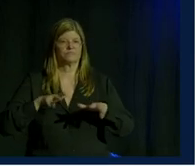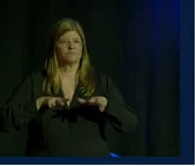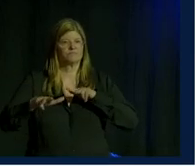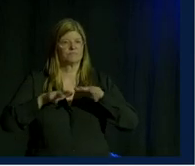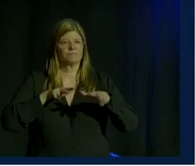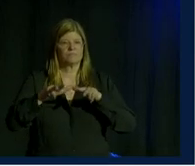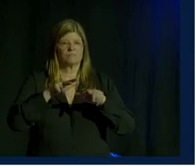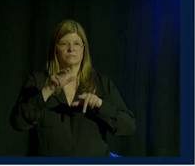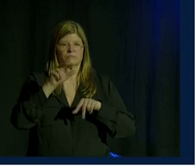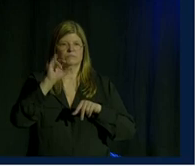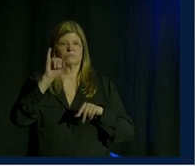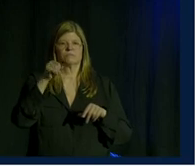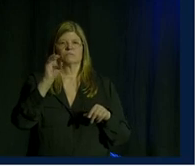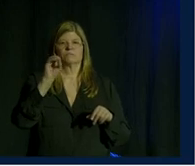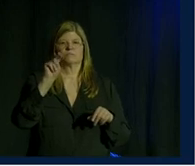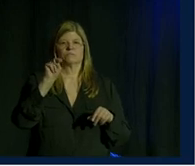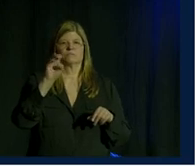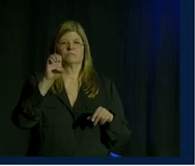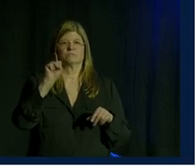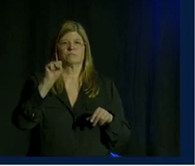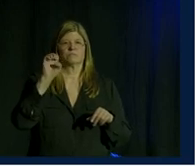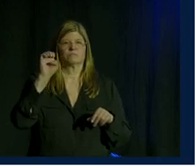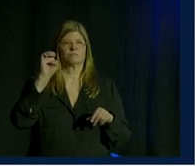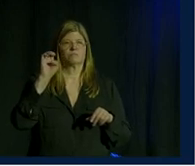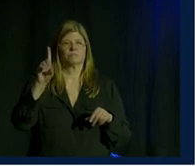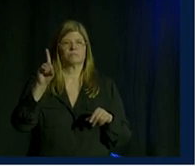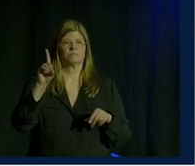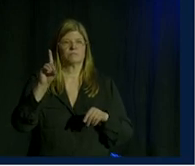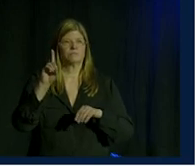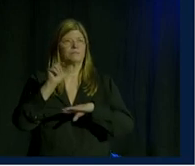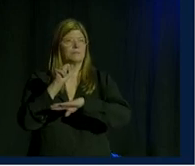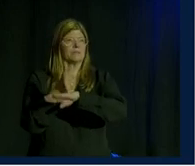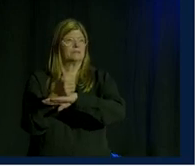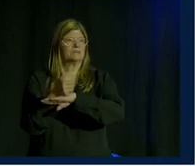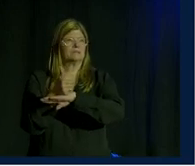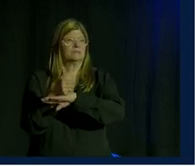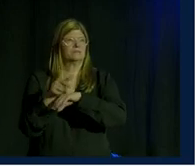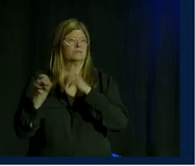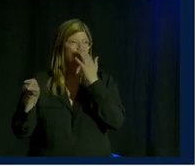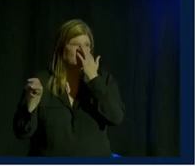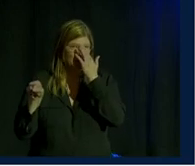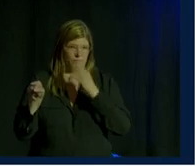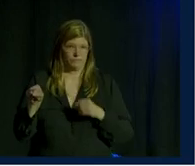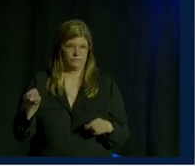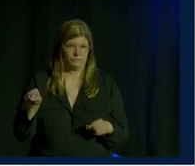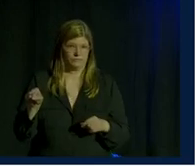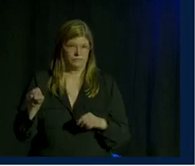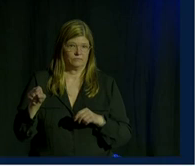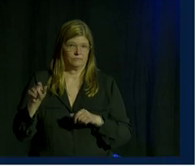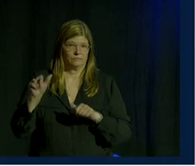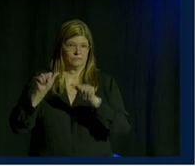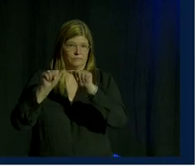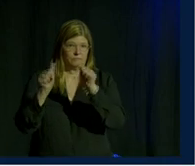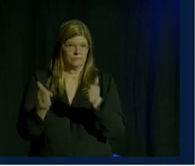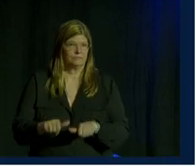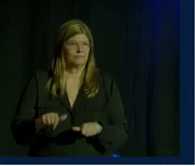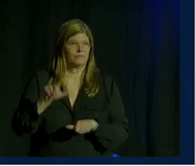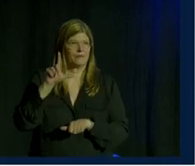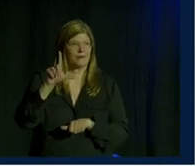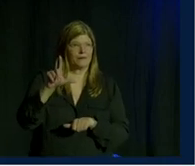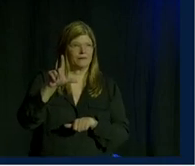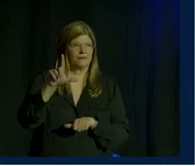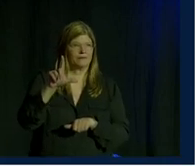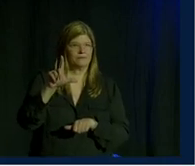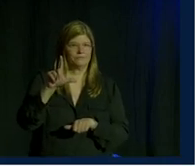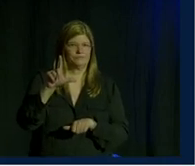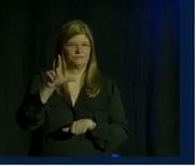is approximately 15,000 square feet. It's shaped like an L, and it surrounds the Southern Baptist Church on two sides. The site